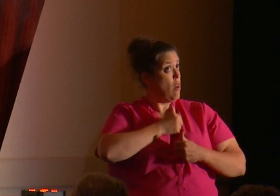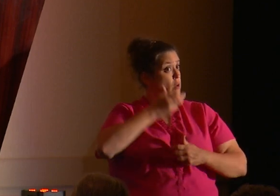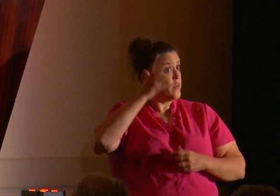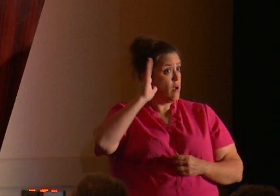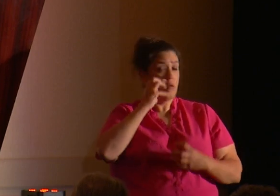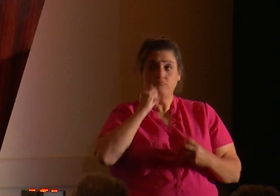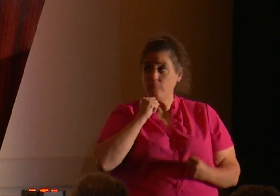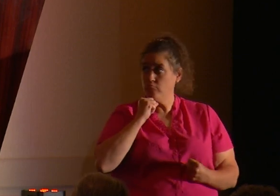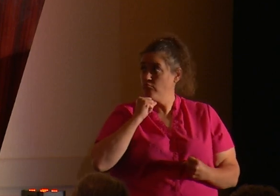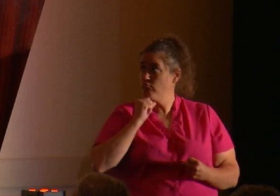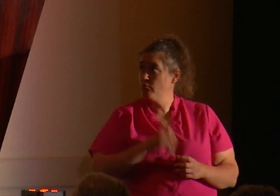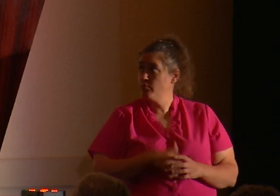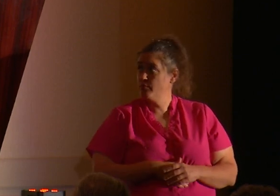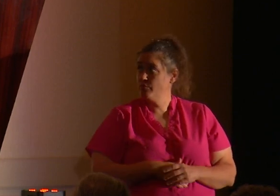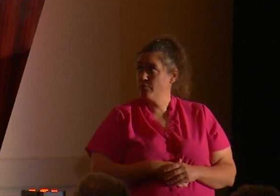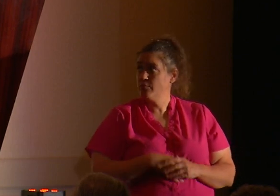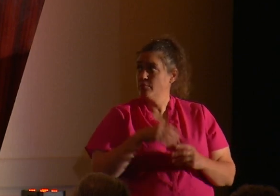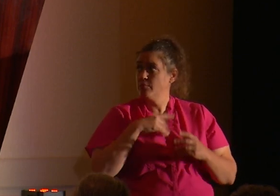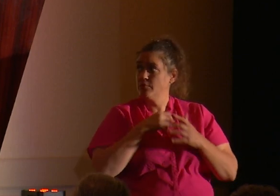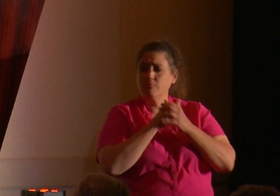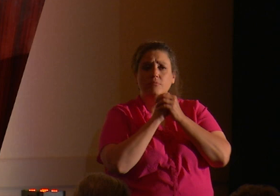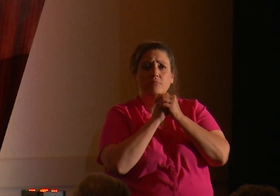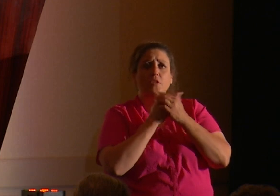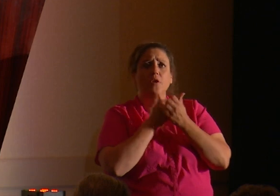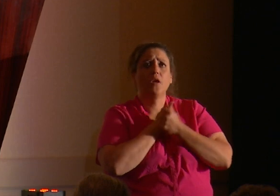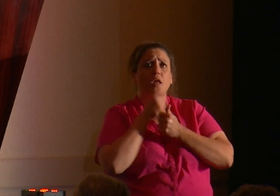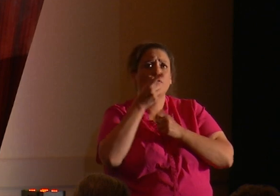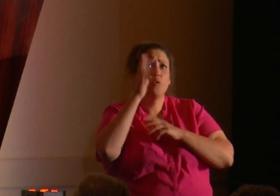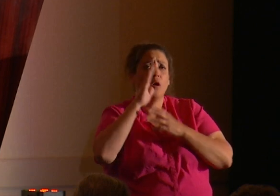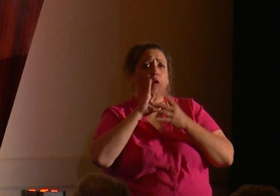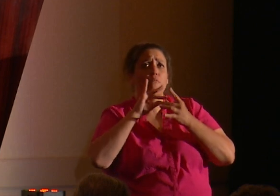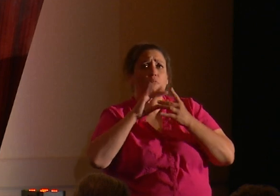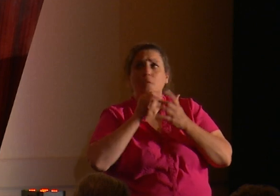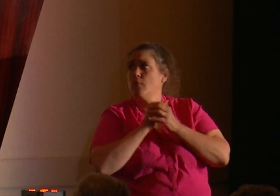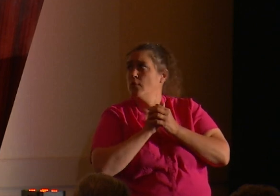I love you. And he was like,